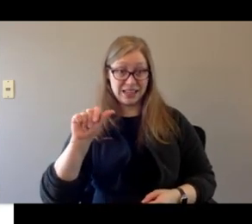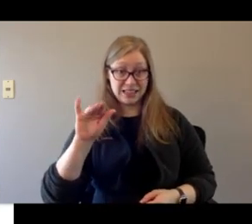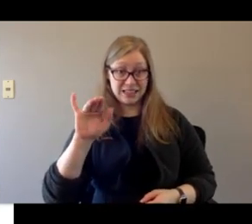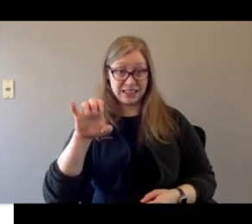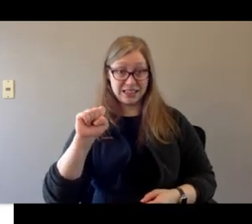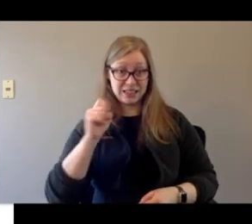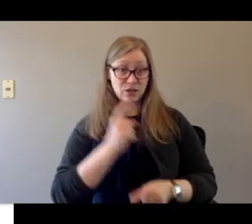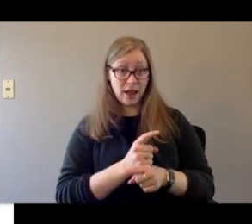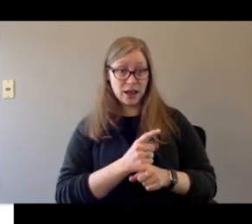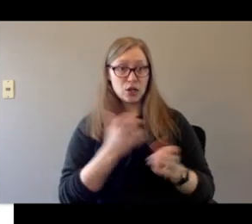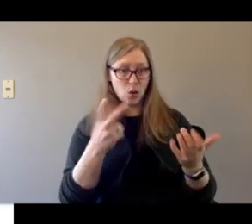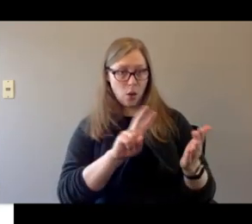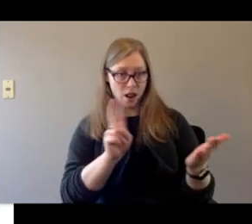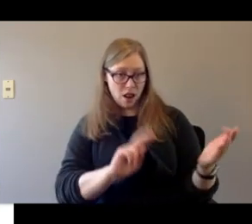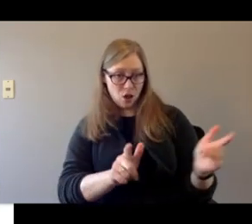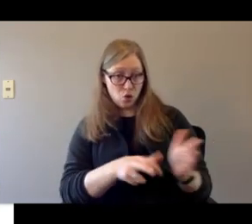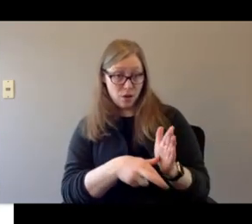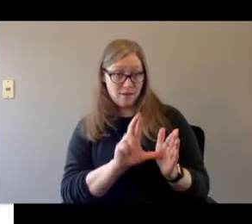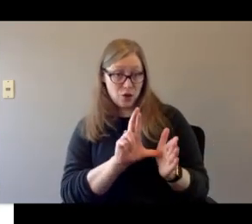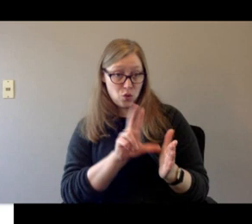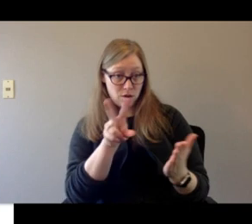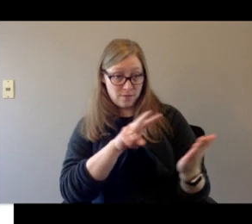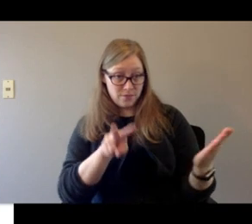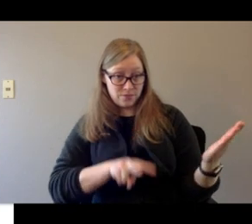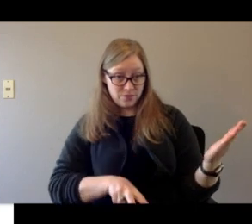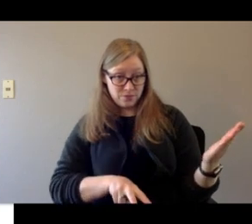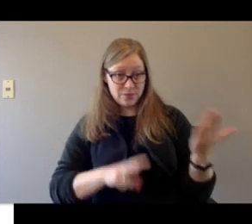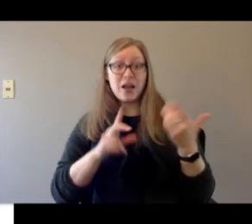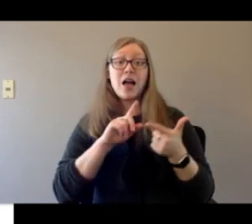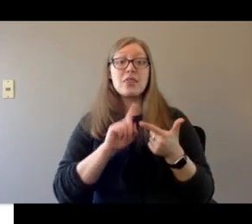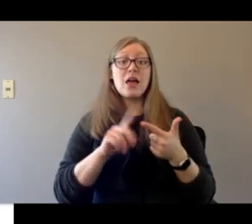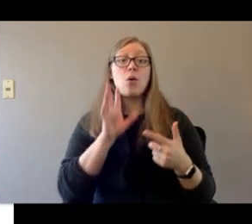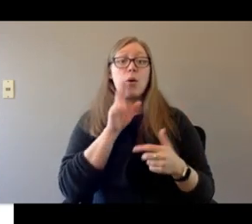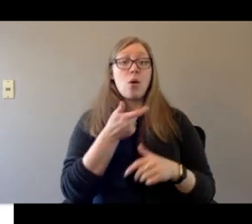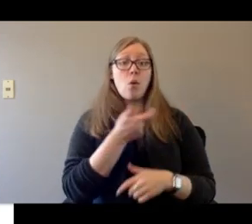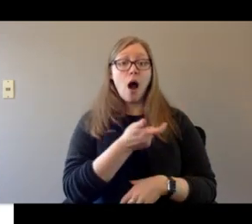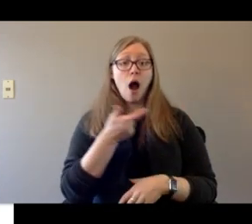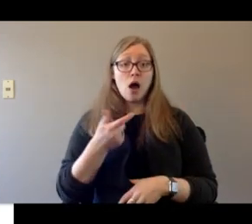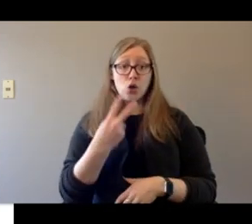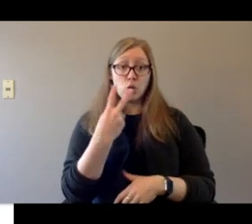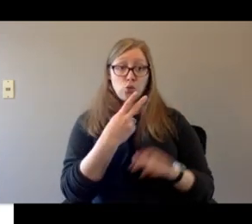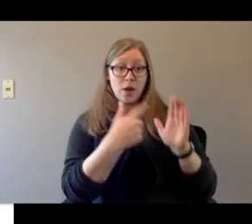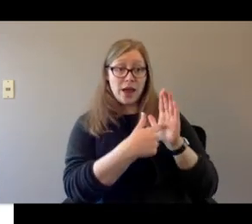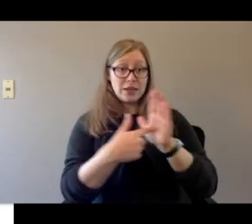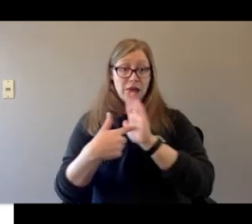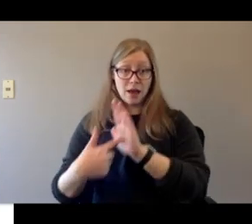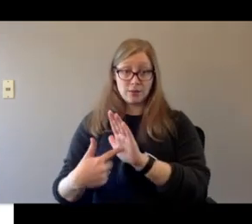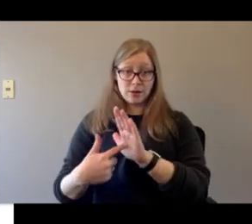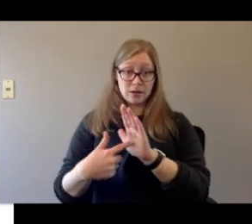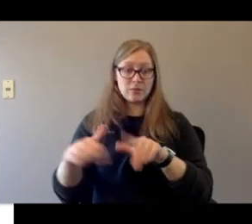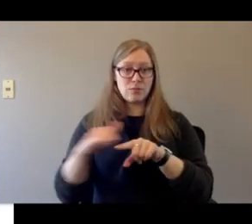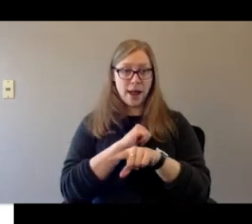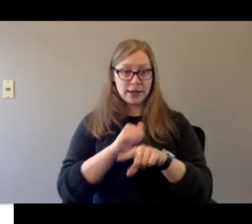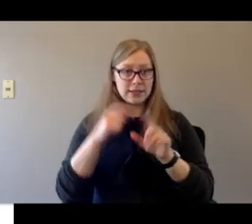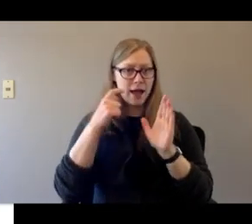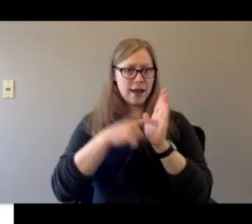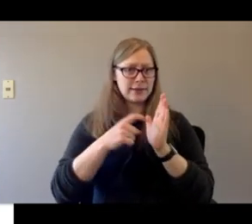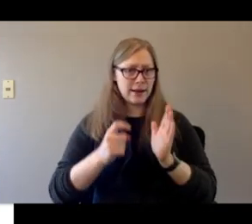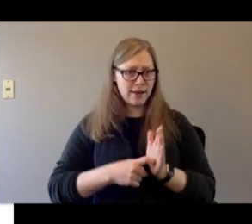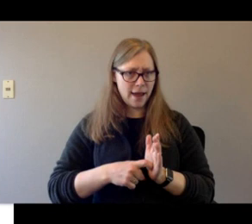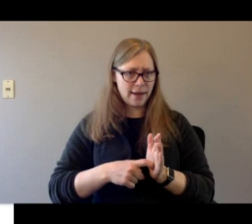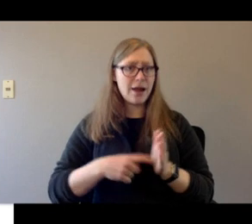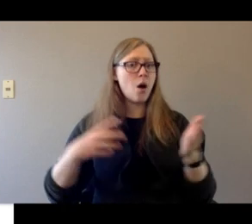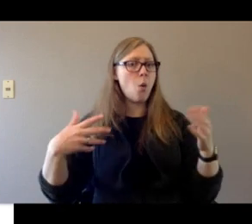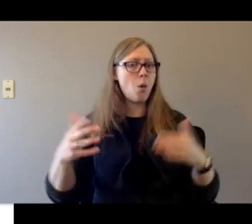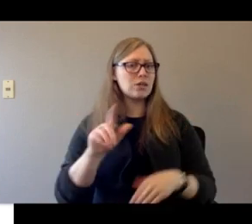review those. And we're going to watch two examples and we're just going to practice on identifying what is the logical fallacy.